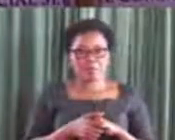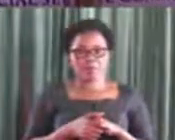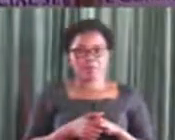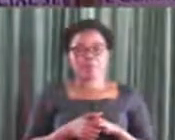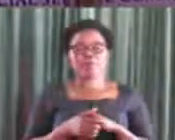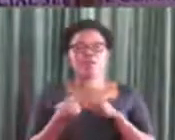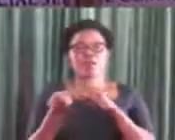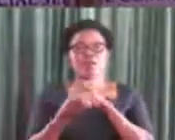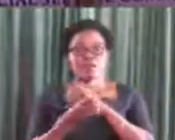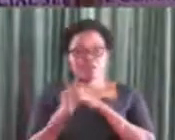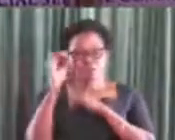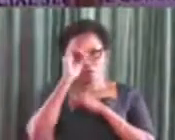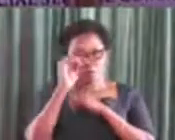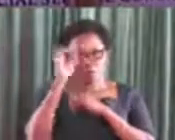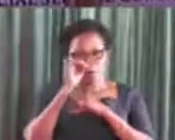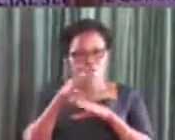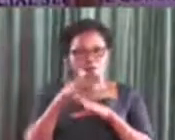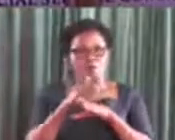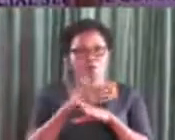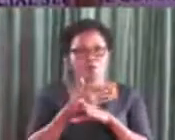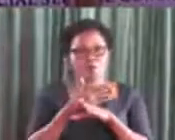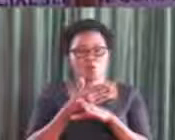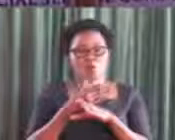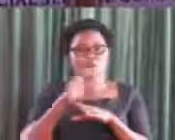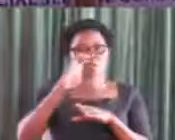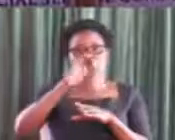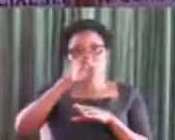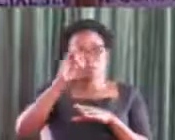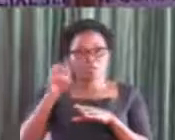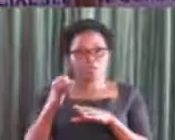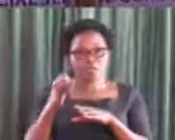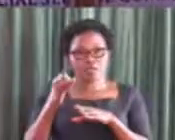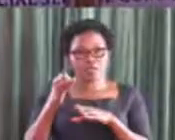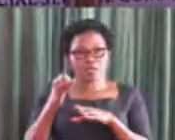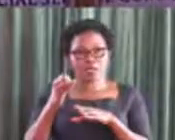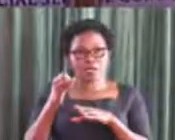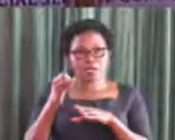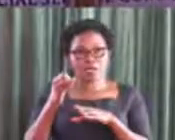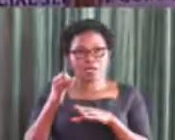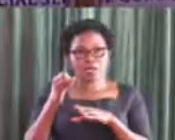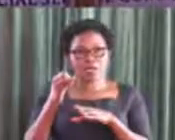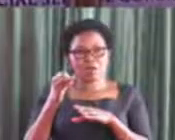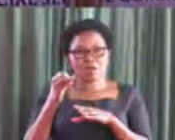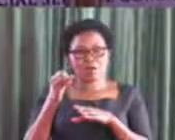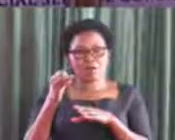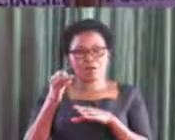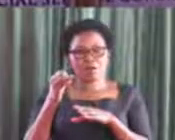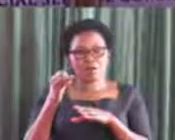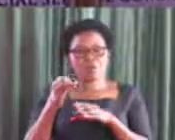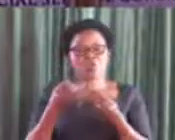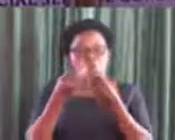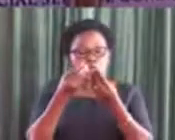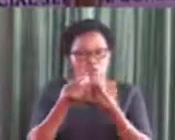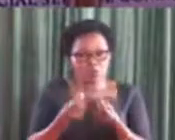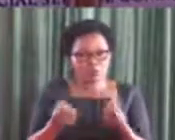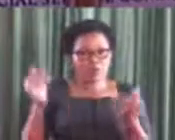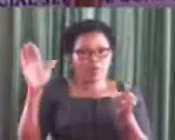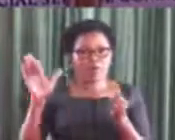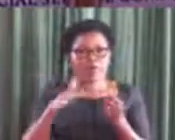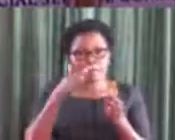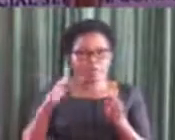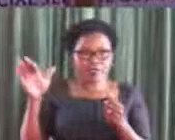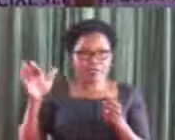advisory opinion by the Chief Justice, I thought that to dissolve Parliament, is that